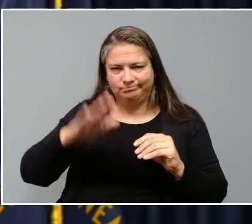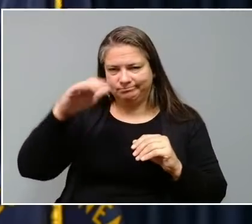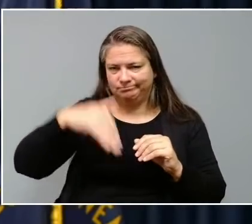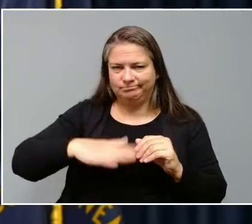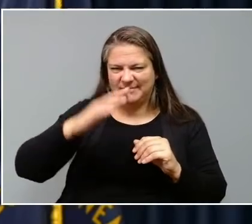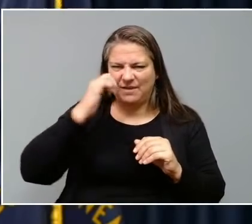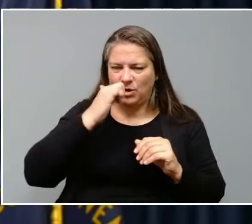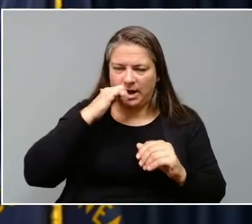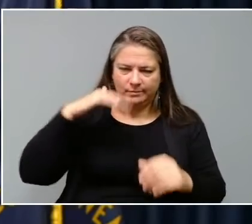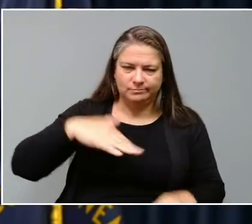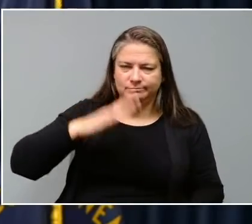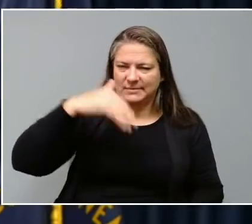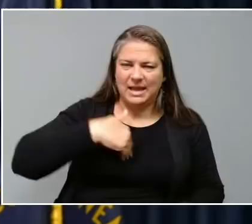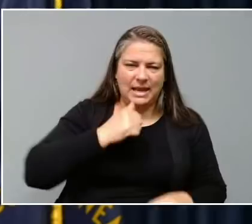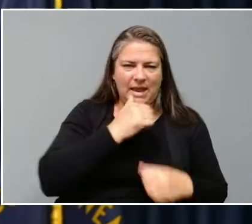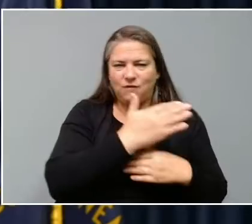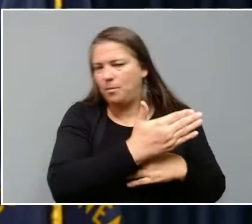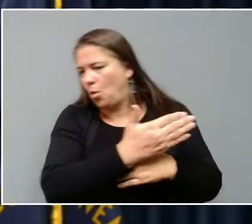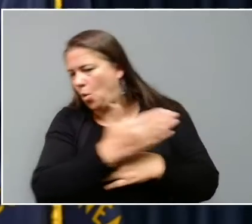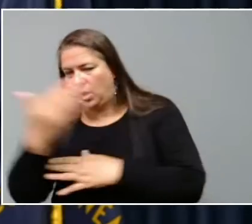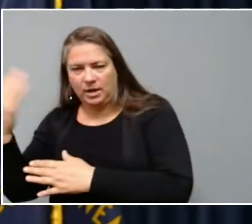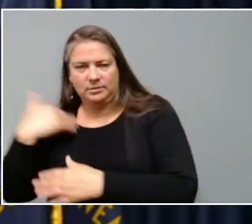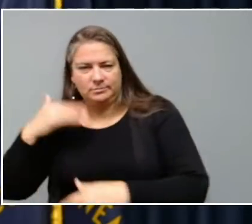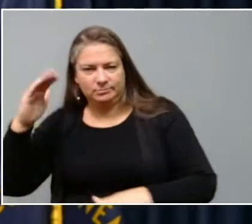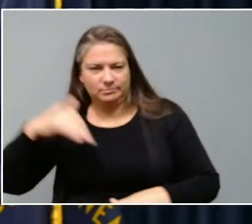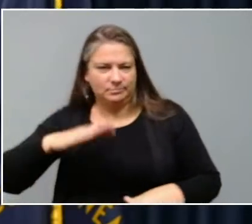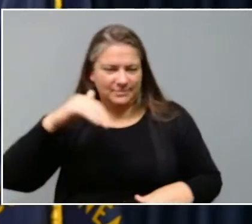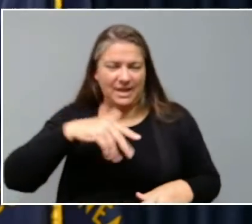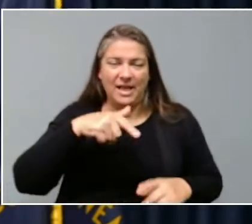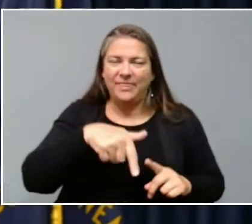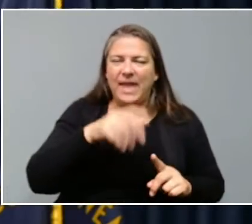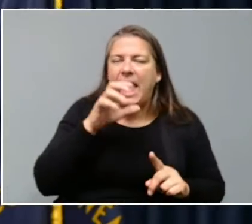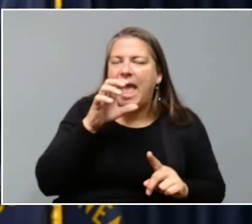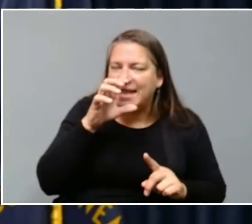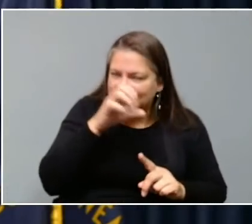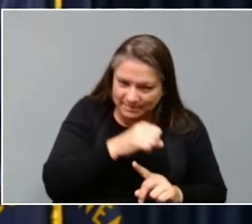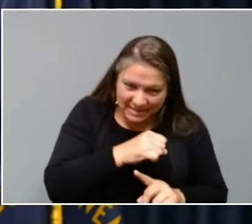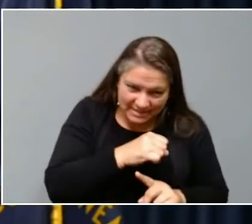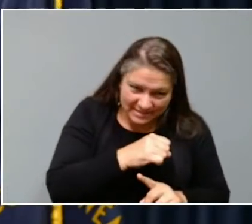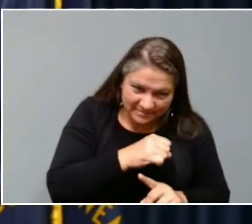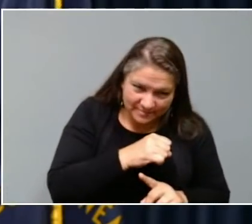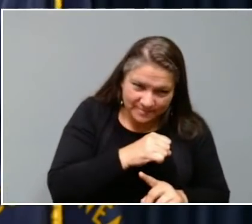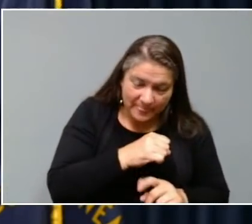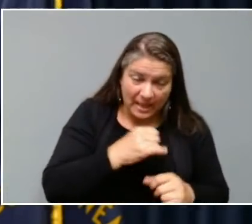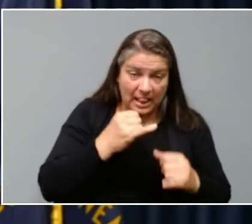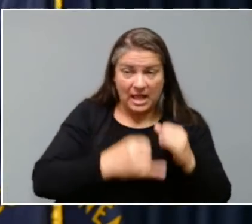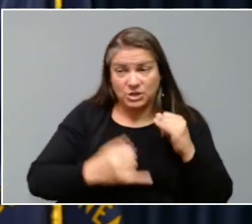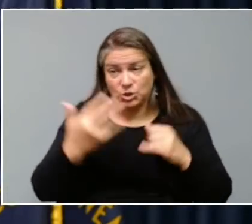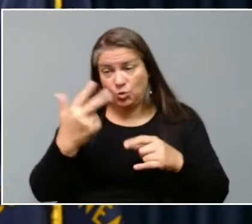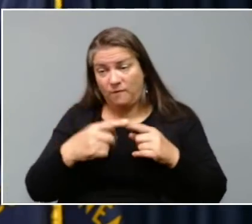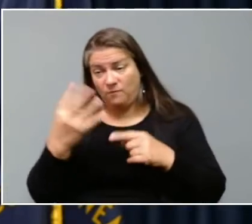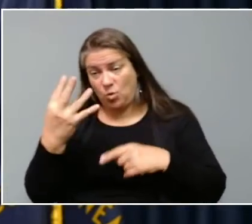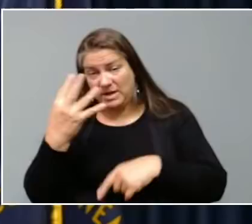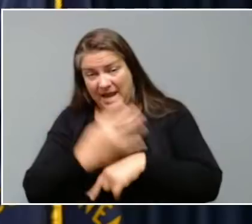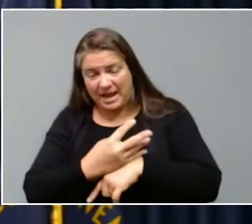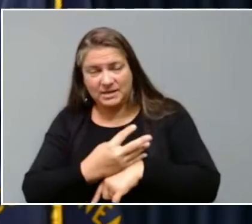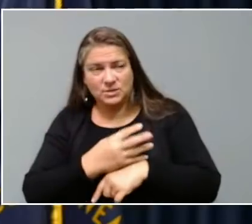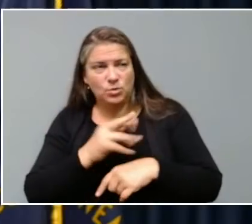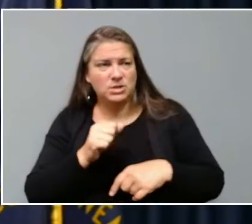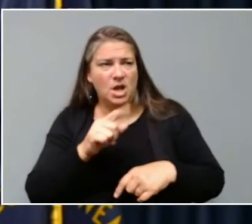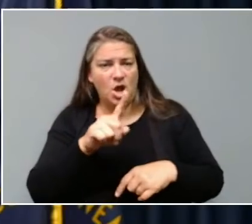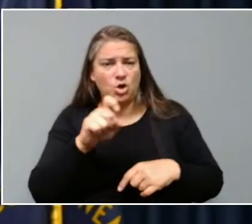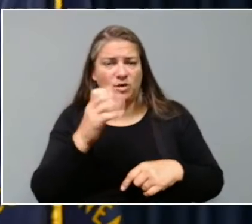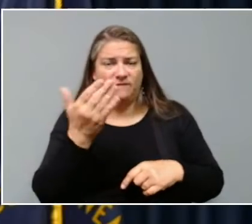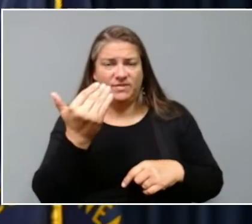them every morning, and they're the best estimate. And I'd say the last 3 to 4 days, we've gone anywhere from 115